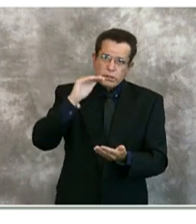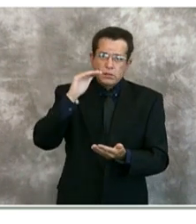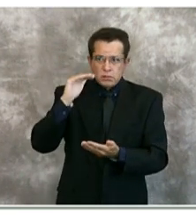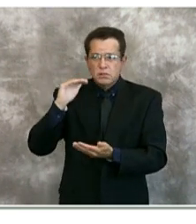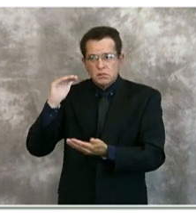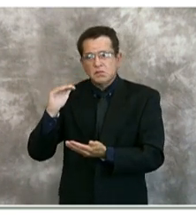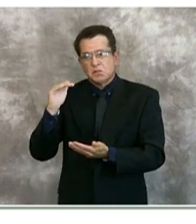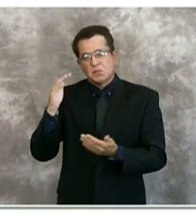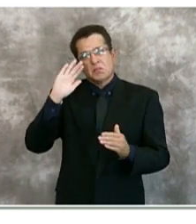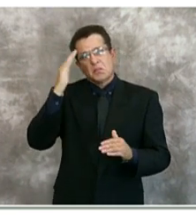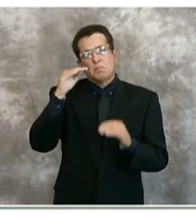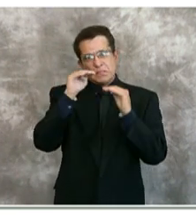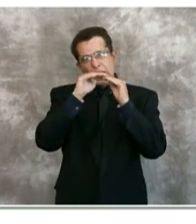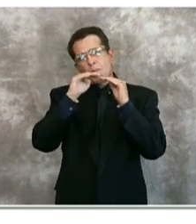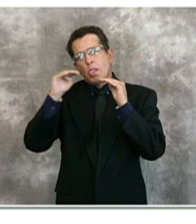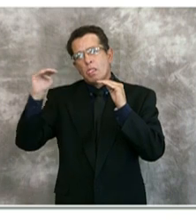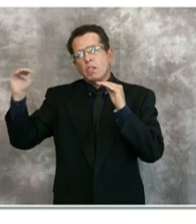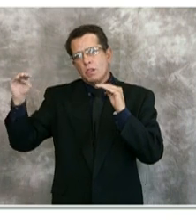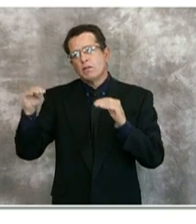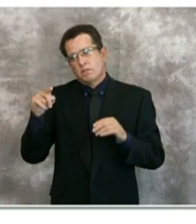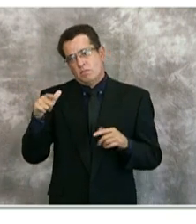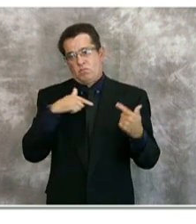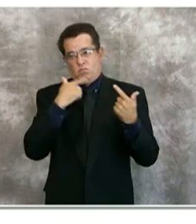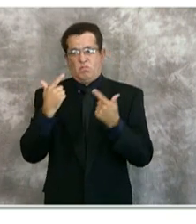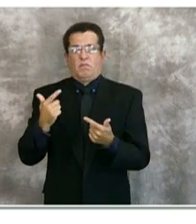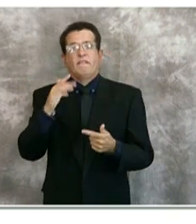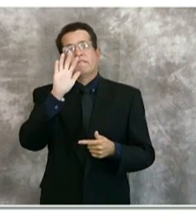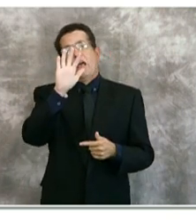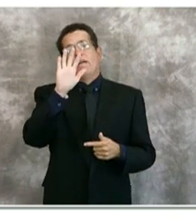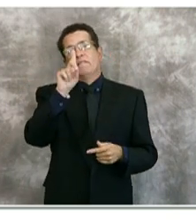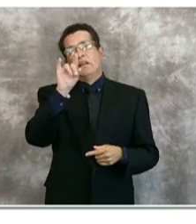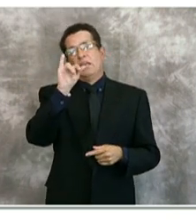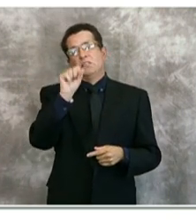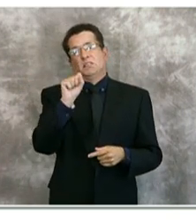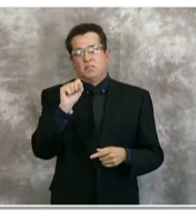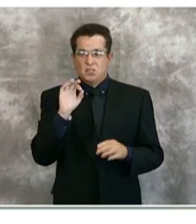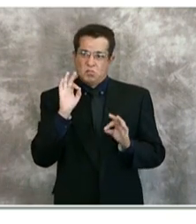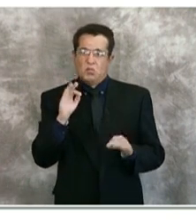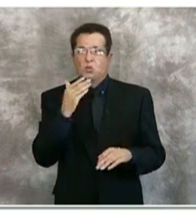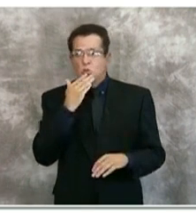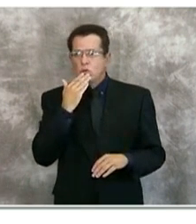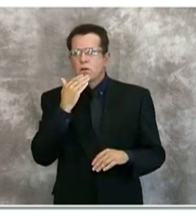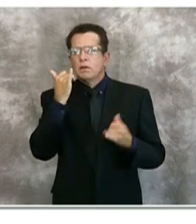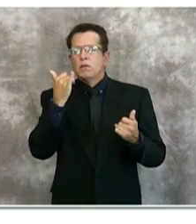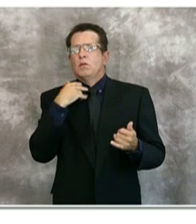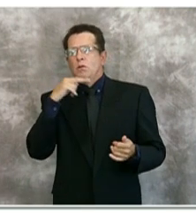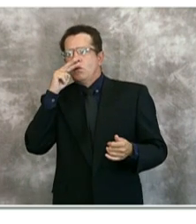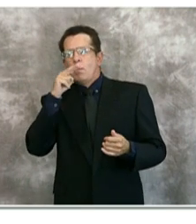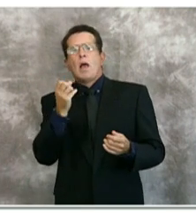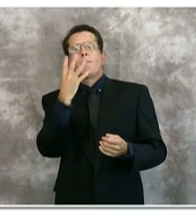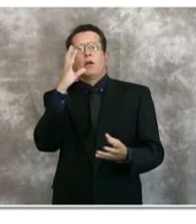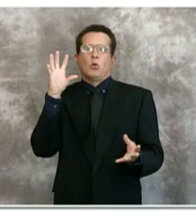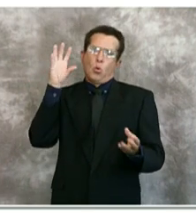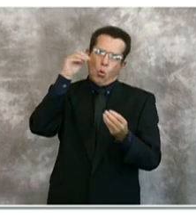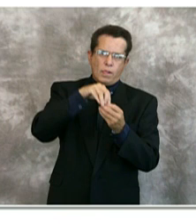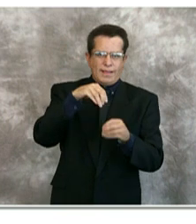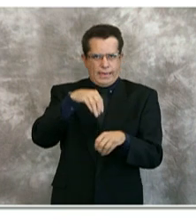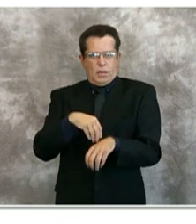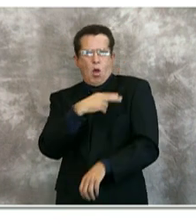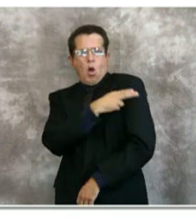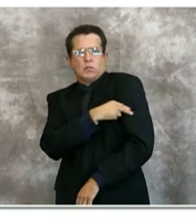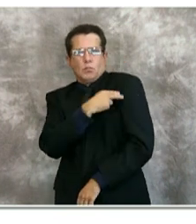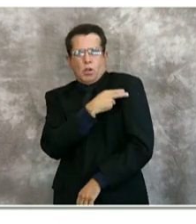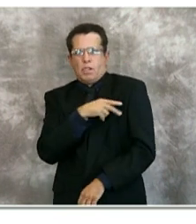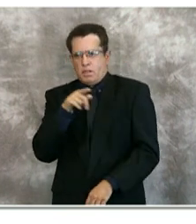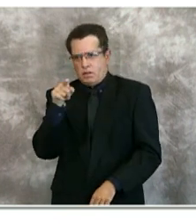holding generally steady over the preceding 5 days. Next, we will go to our total hospital census. The COVID numbers there